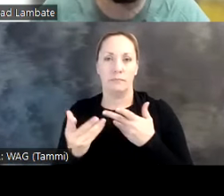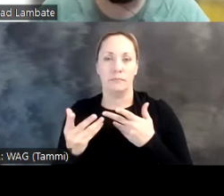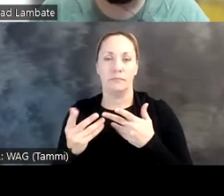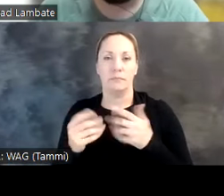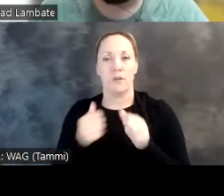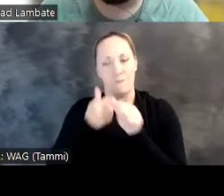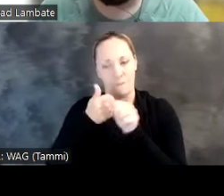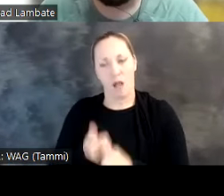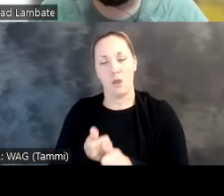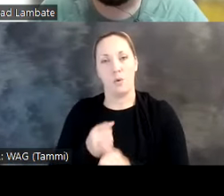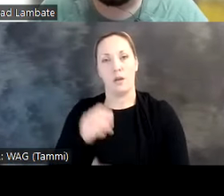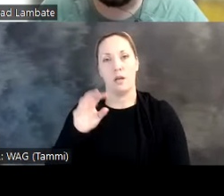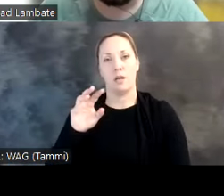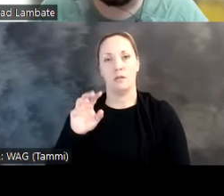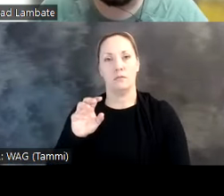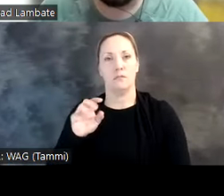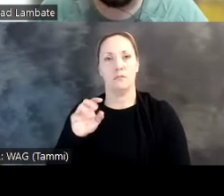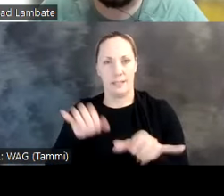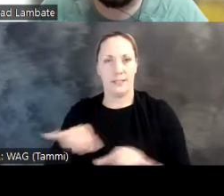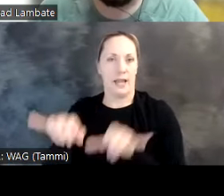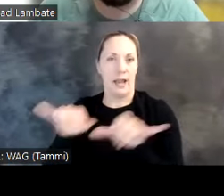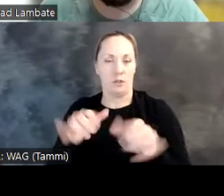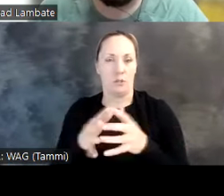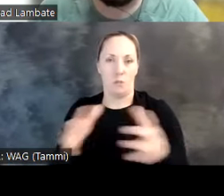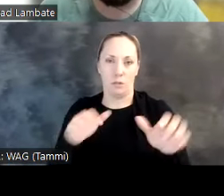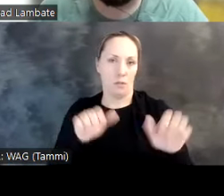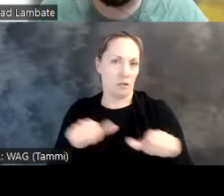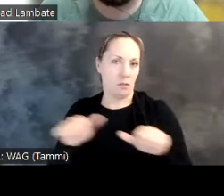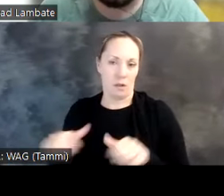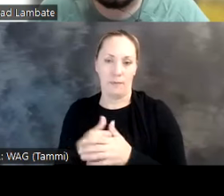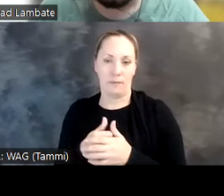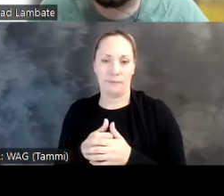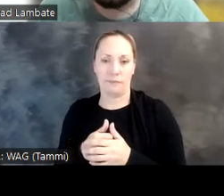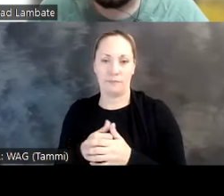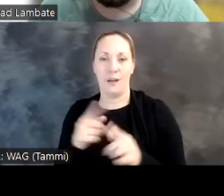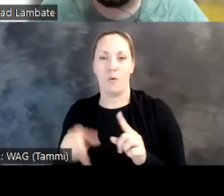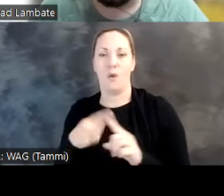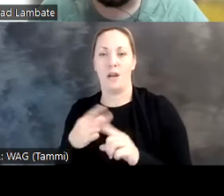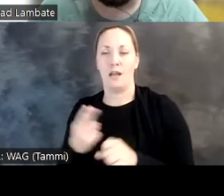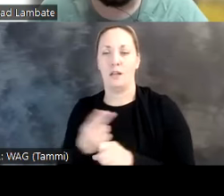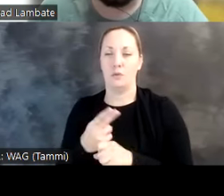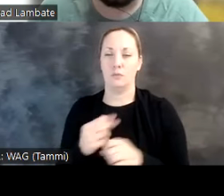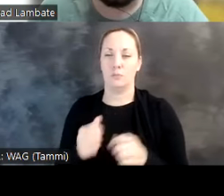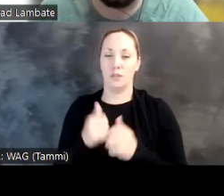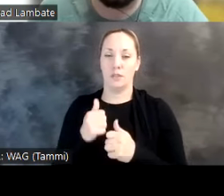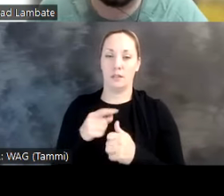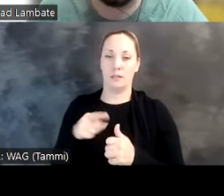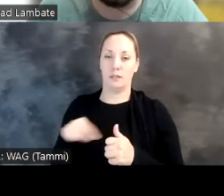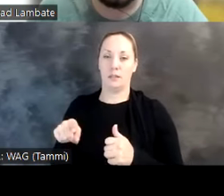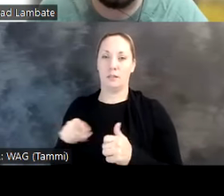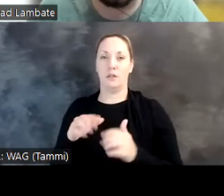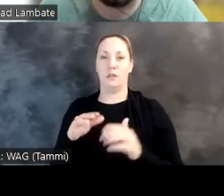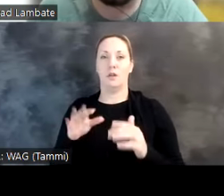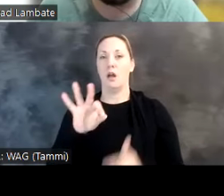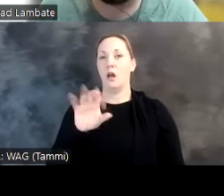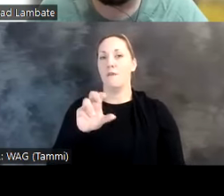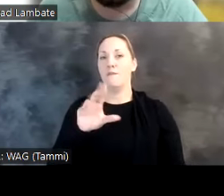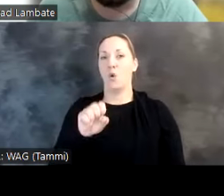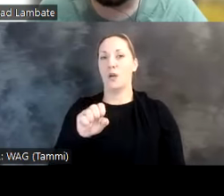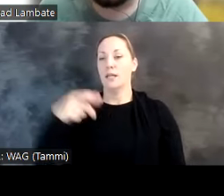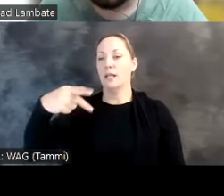conforming to the WCAG 2.2 standards as well, wherein I've used largely the focus